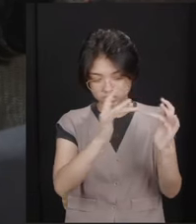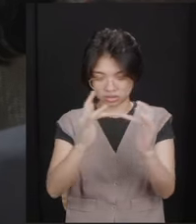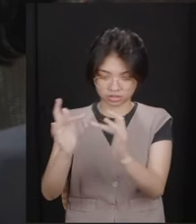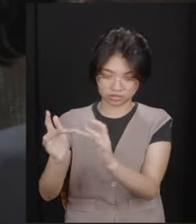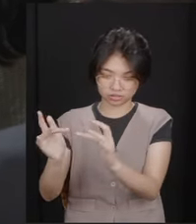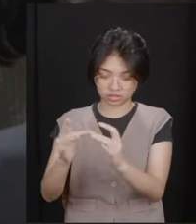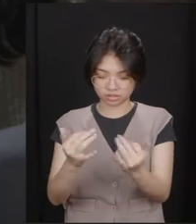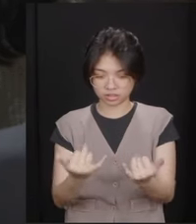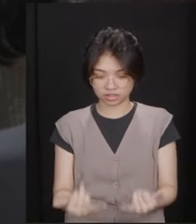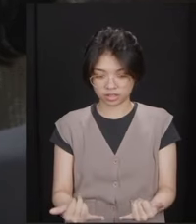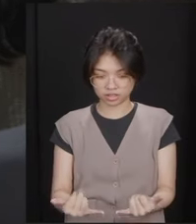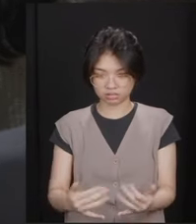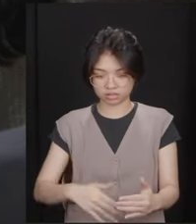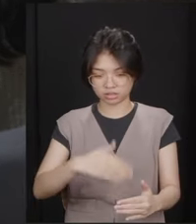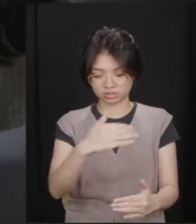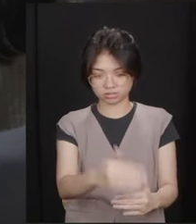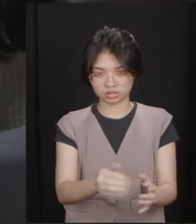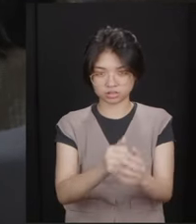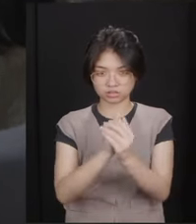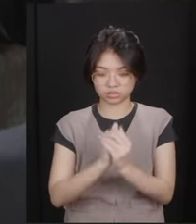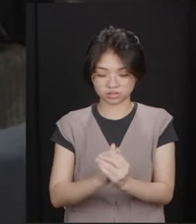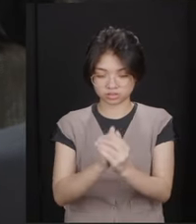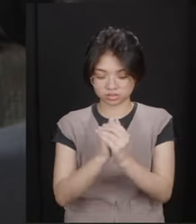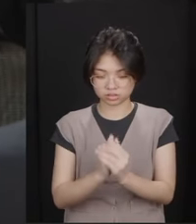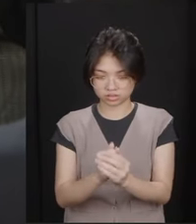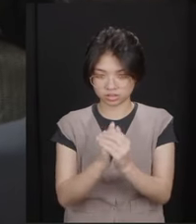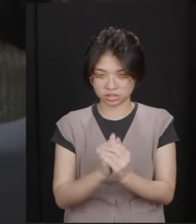now and after this. We commend them to your